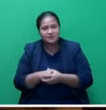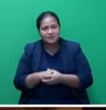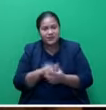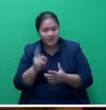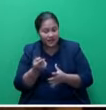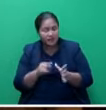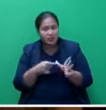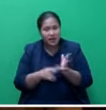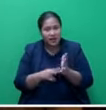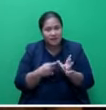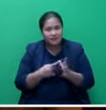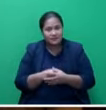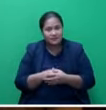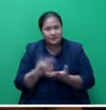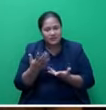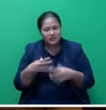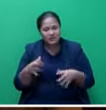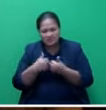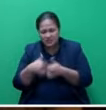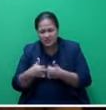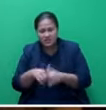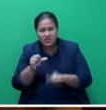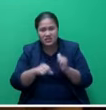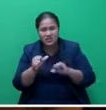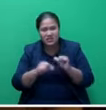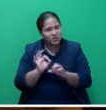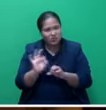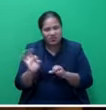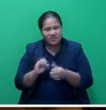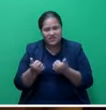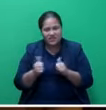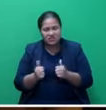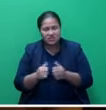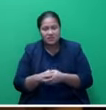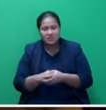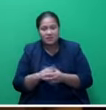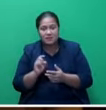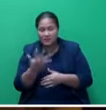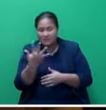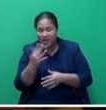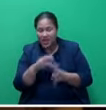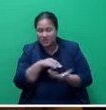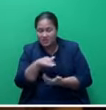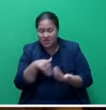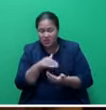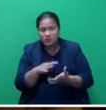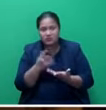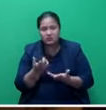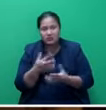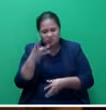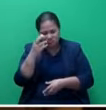Ana, for which the damage assessment is yet to be completed, the 5 cyclones have caused a